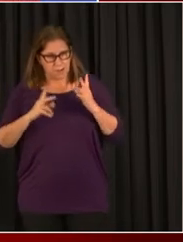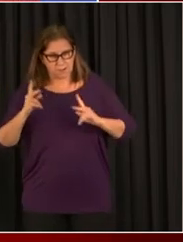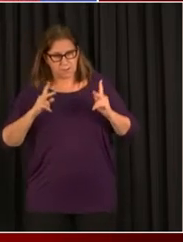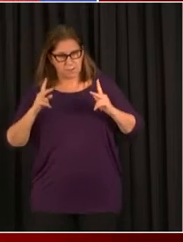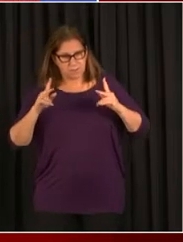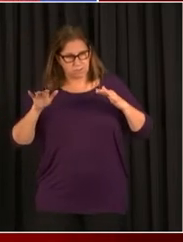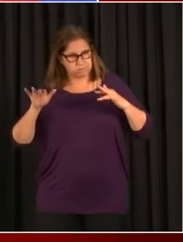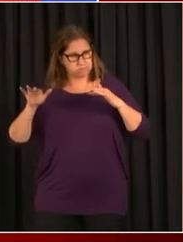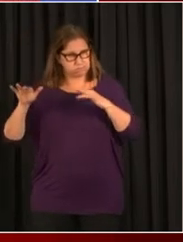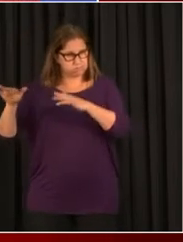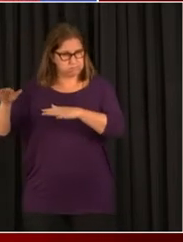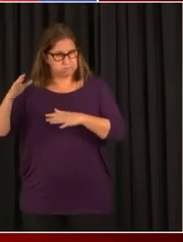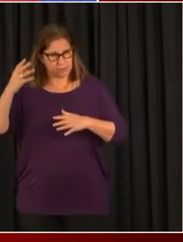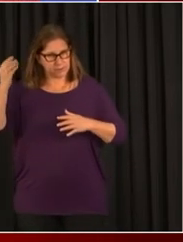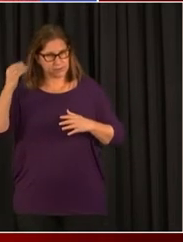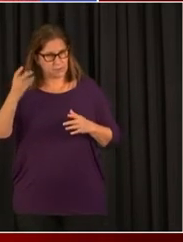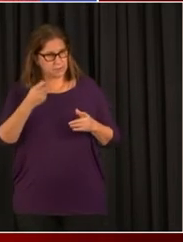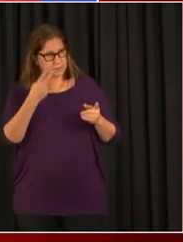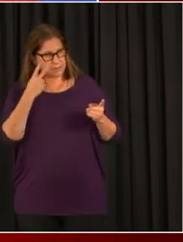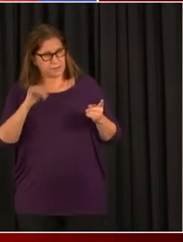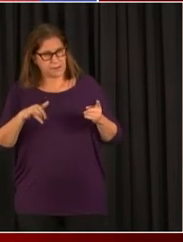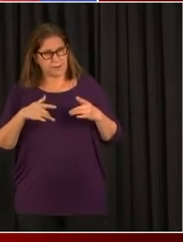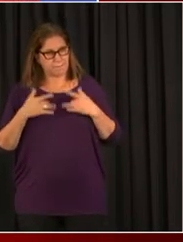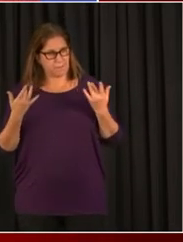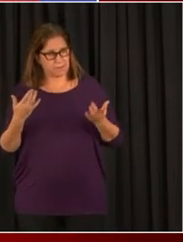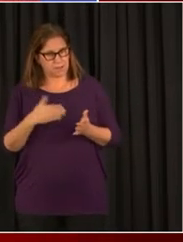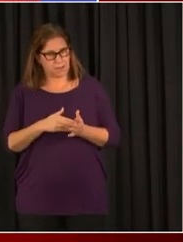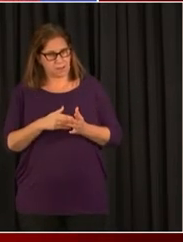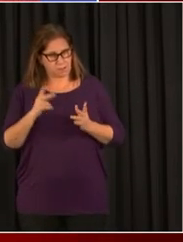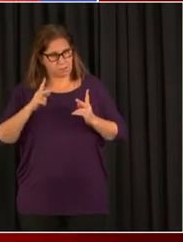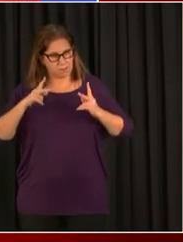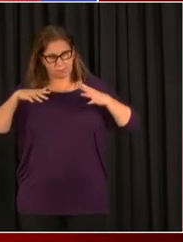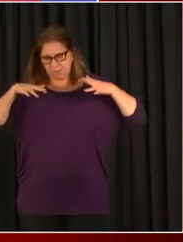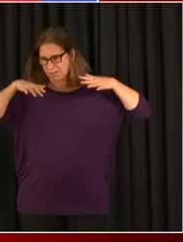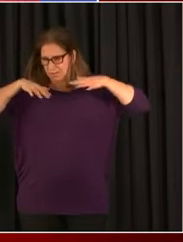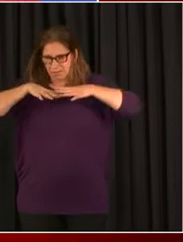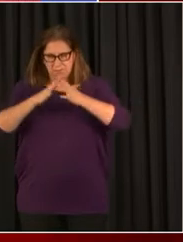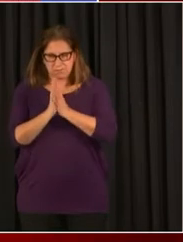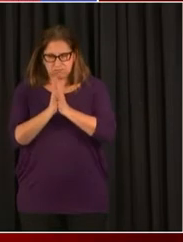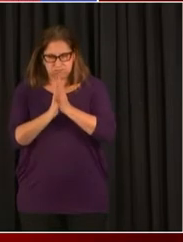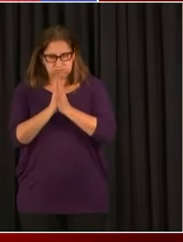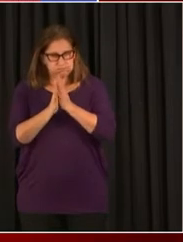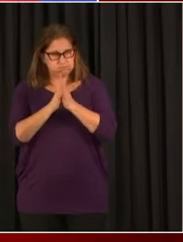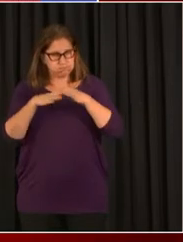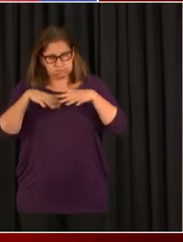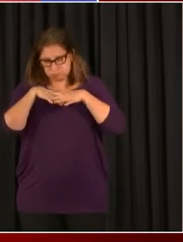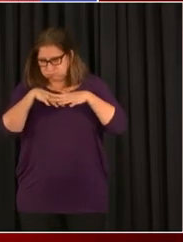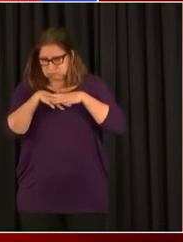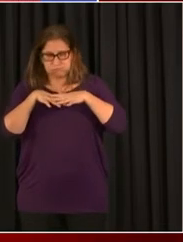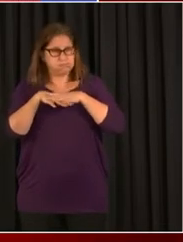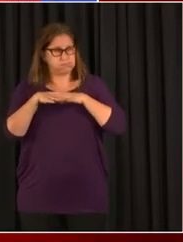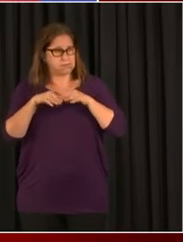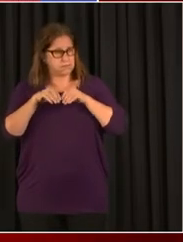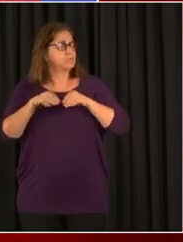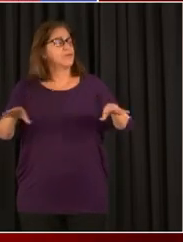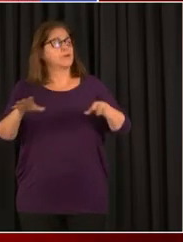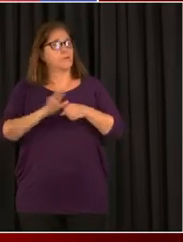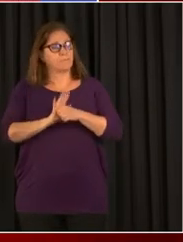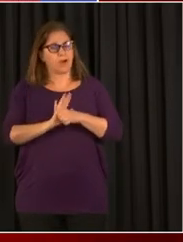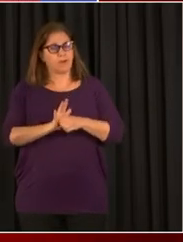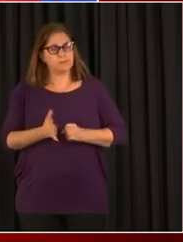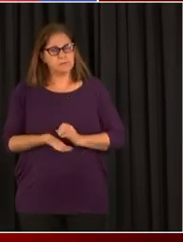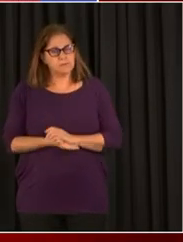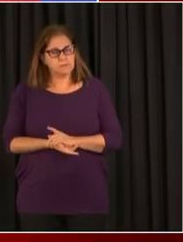of watching this event happen again? And what communication have you had with the White House about this potential event this evening? I mean, I would throw